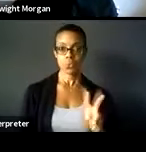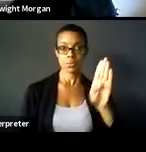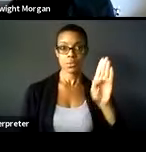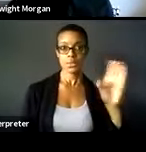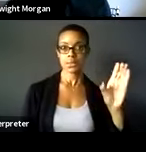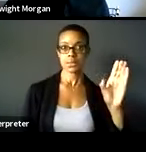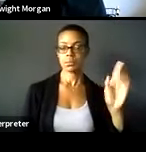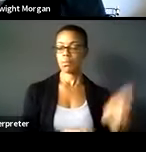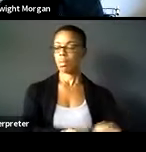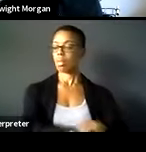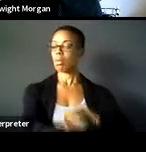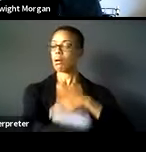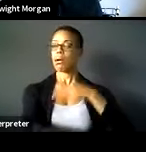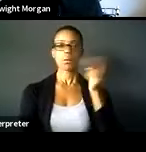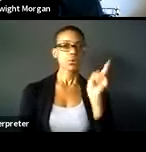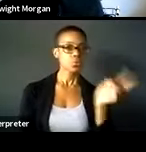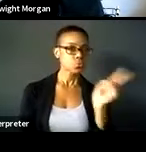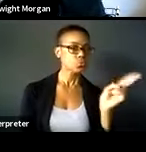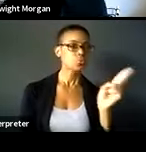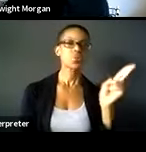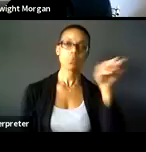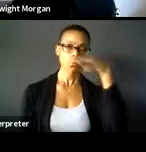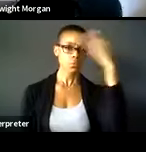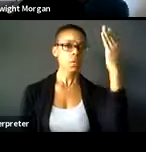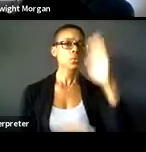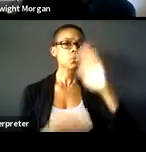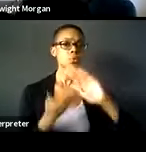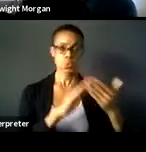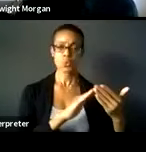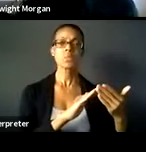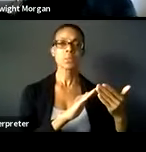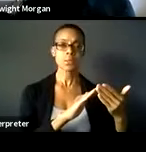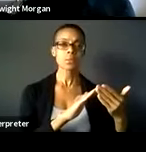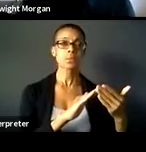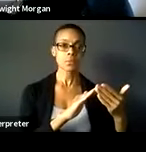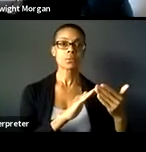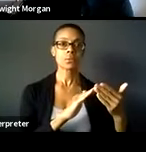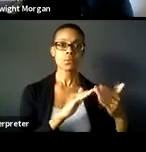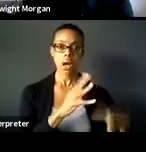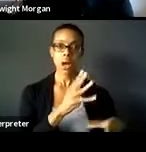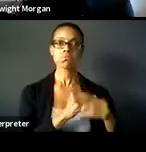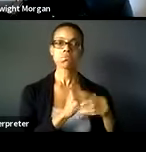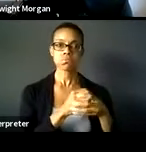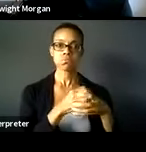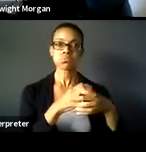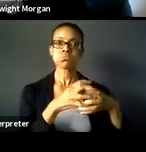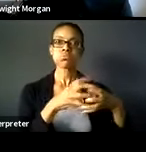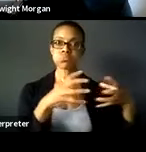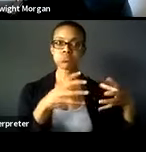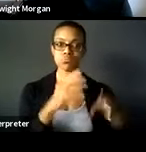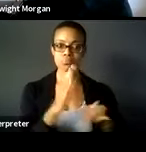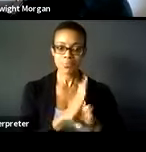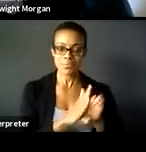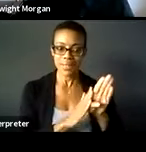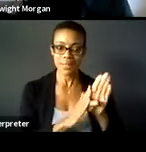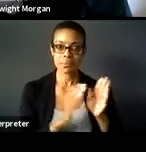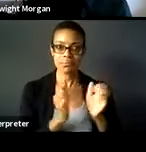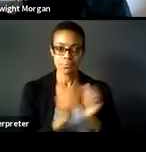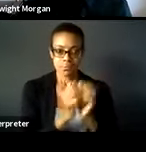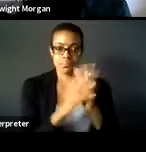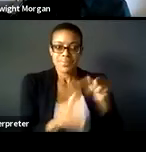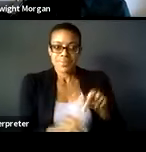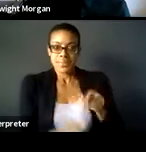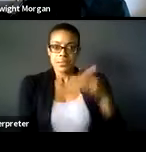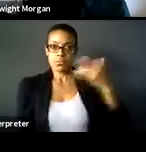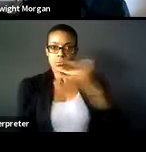of Black communities which have added and built this province. So it's such a privilege for